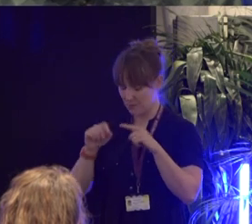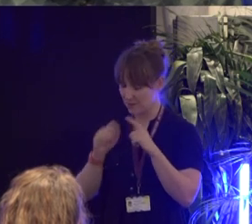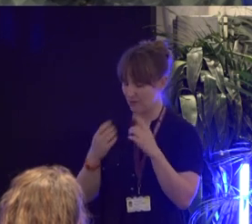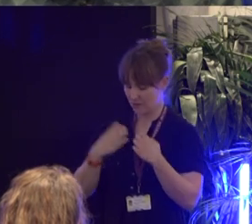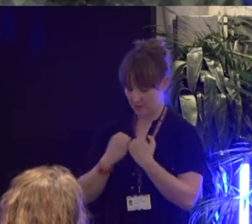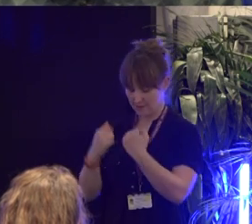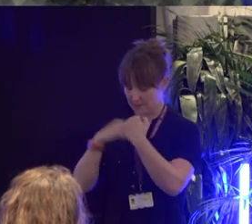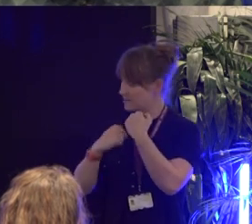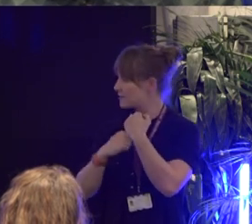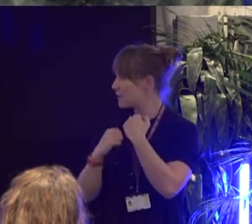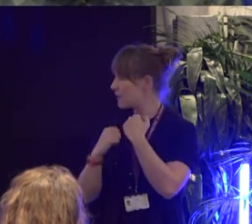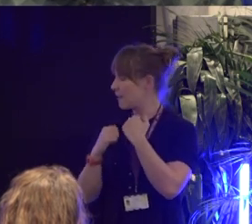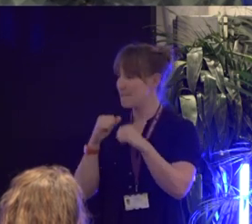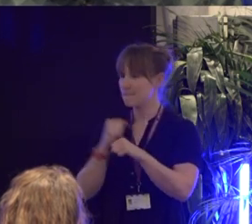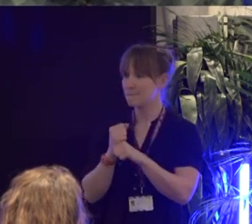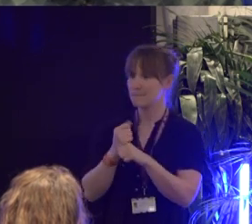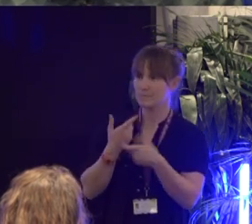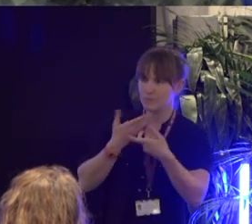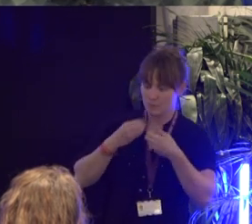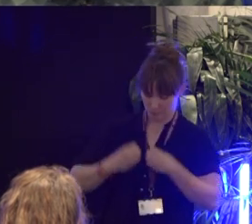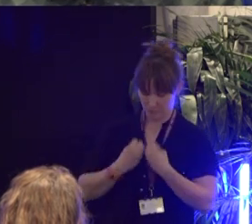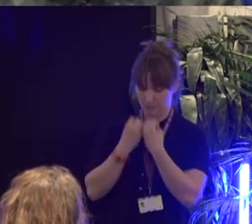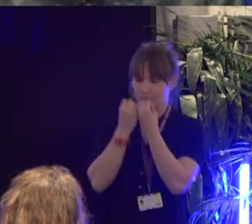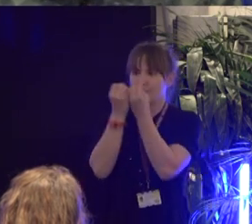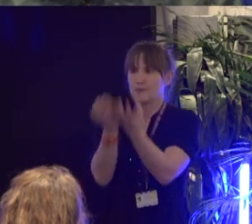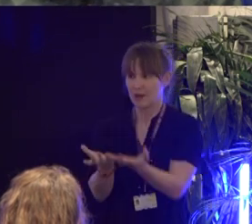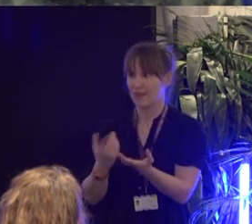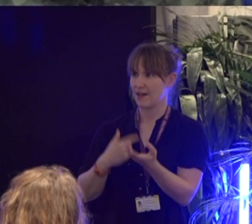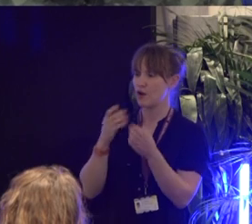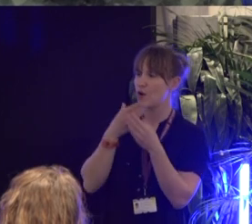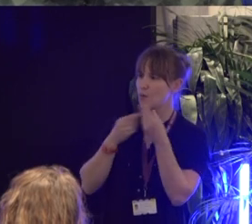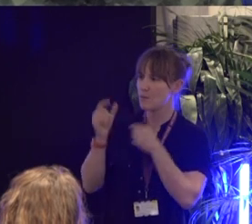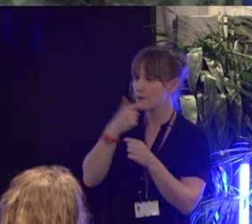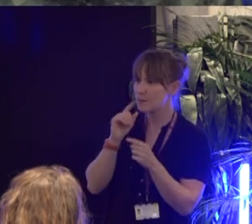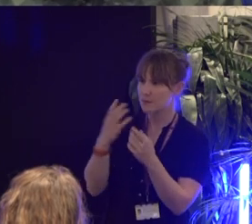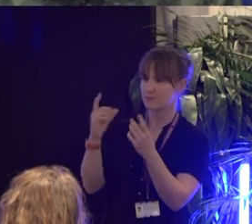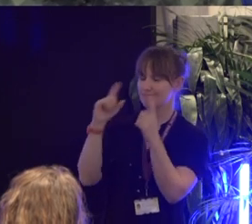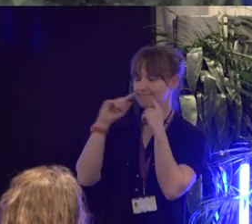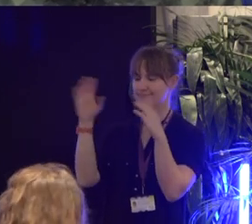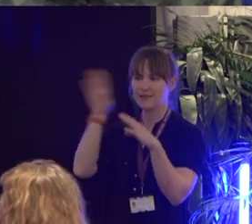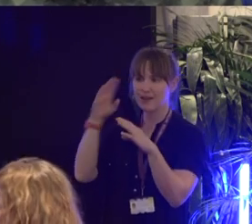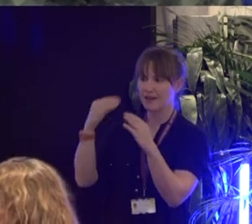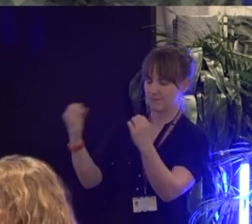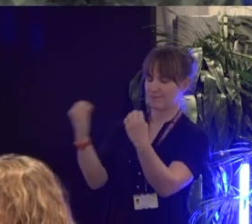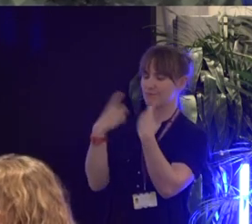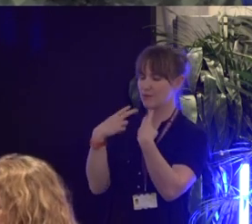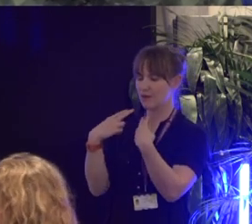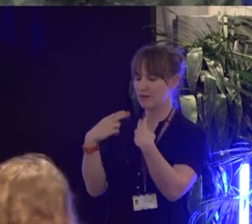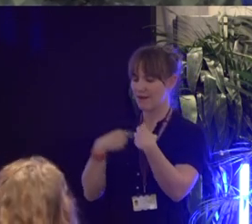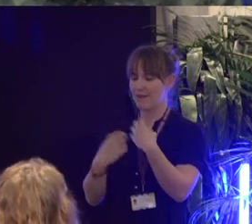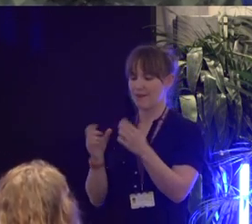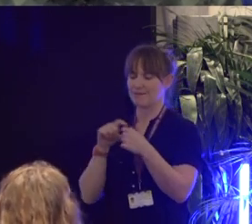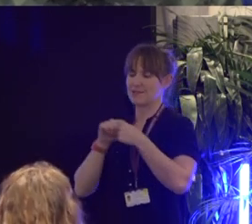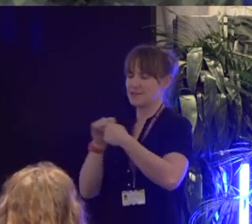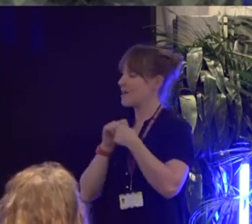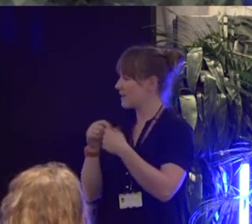make other people hearing your story able to connect with it, like sensory information